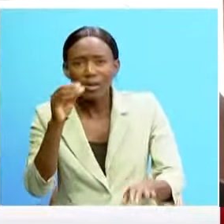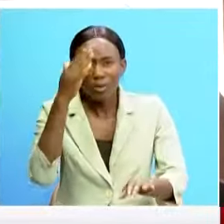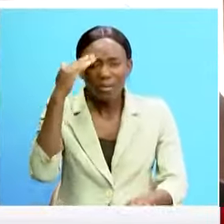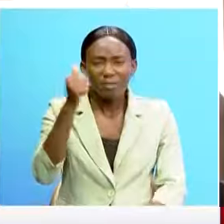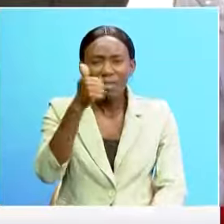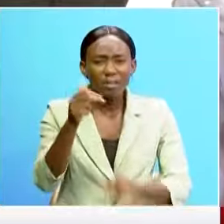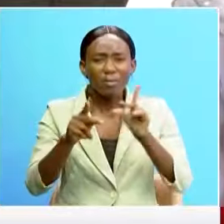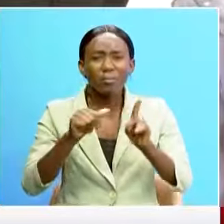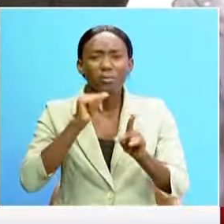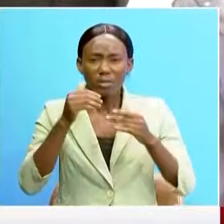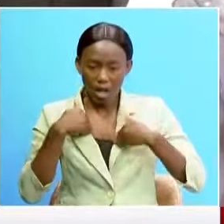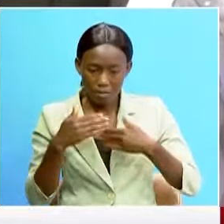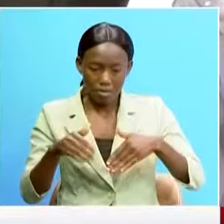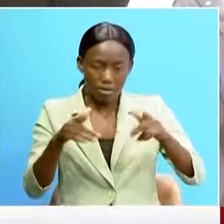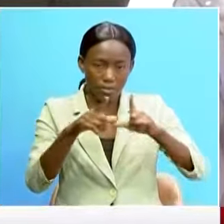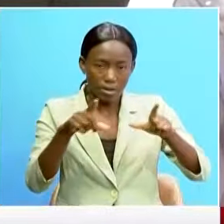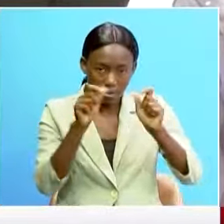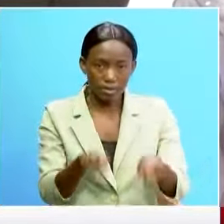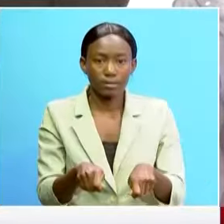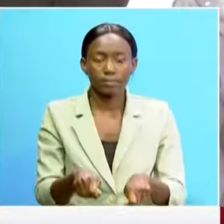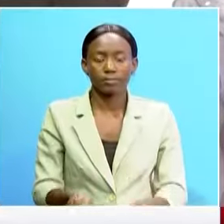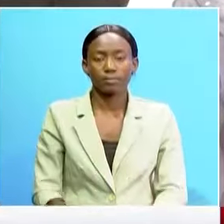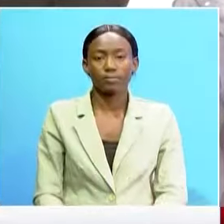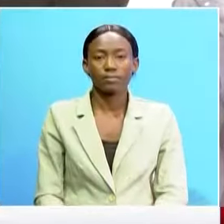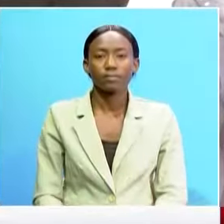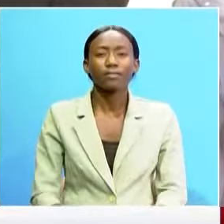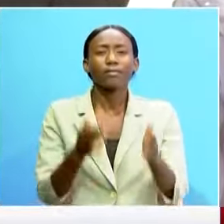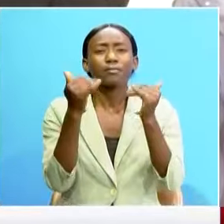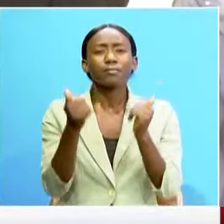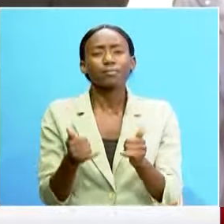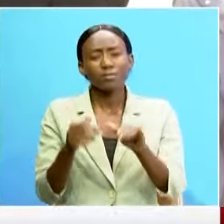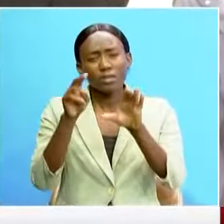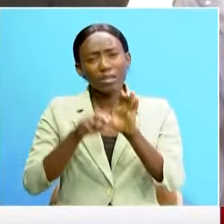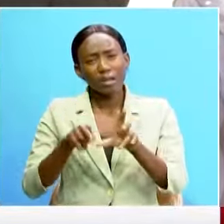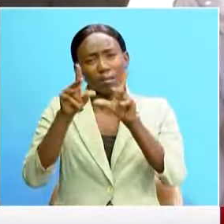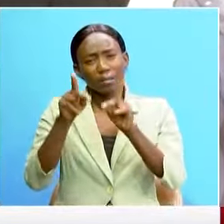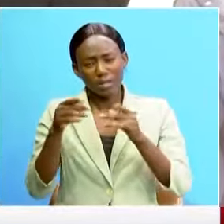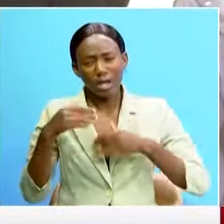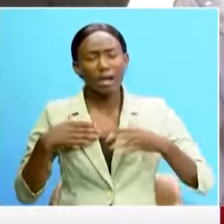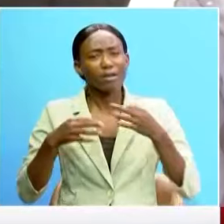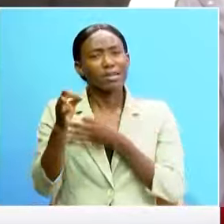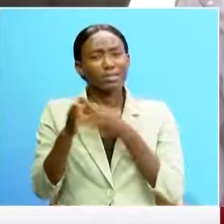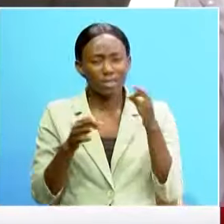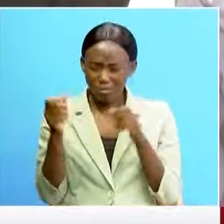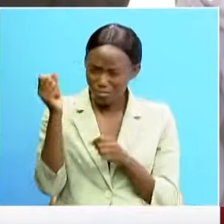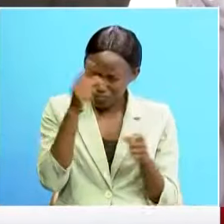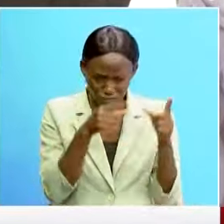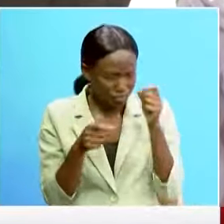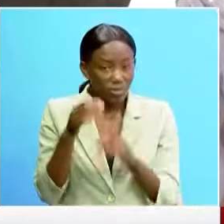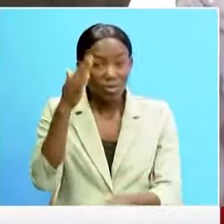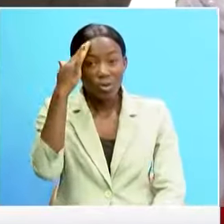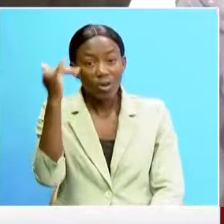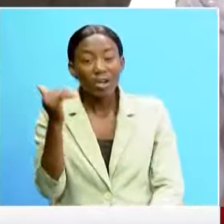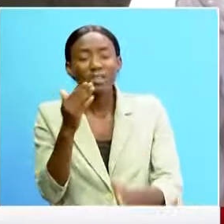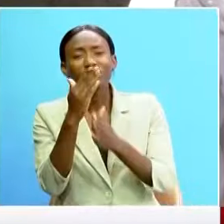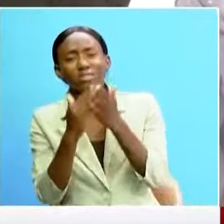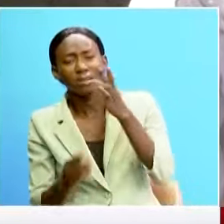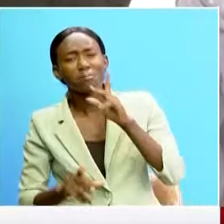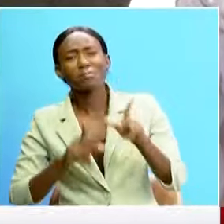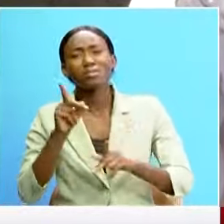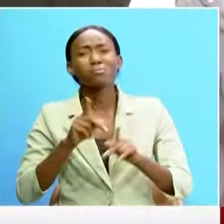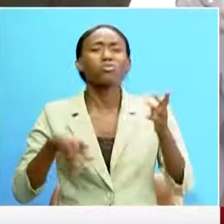a Kanakantapa Resettlement Scheme Chairperson General expressed disappointment that some people are causing confusion